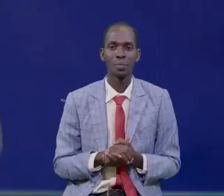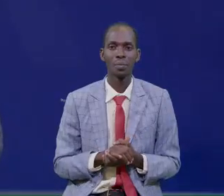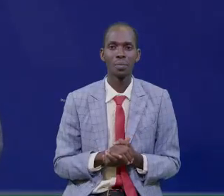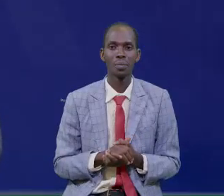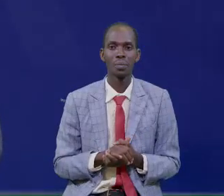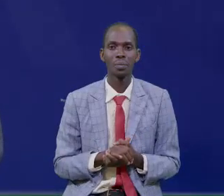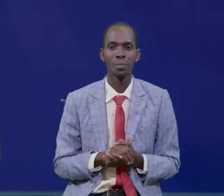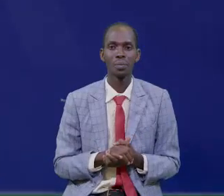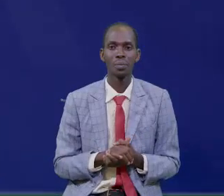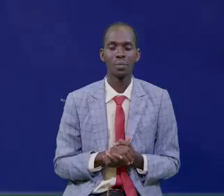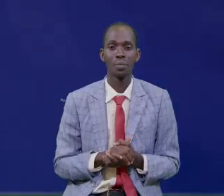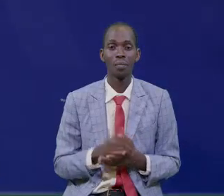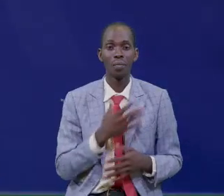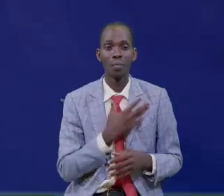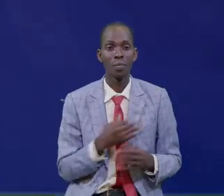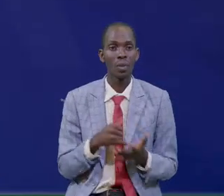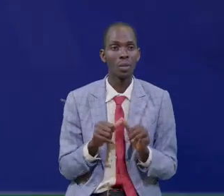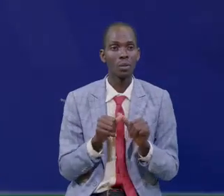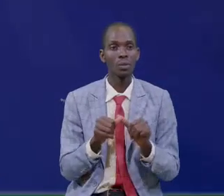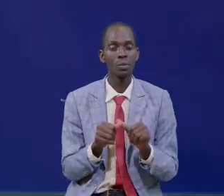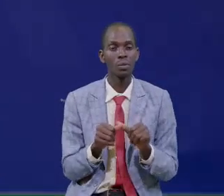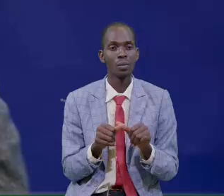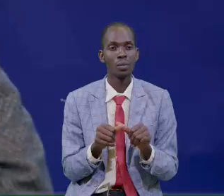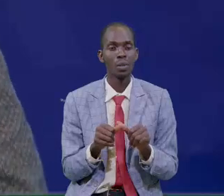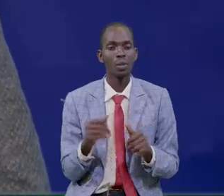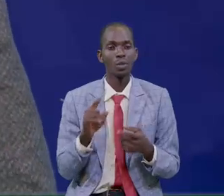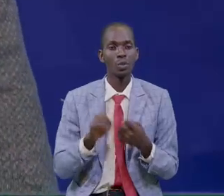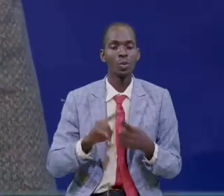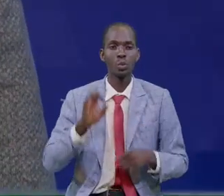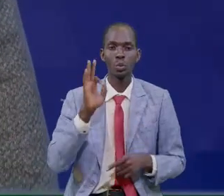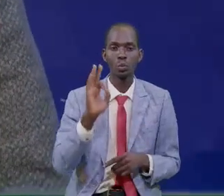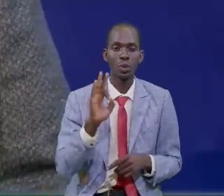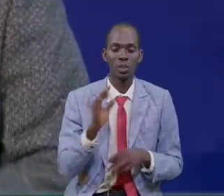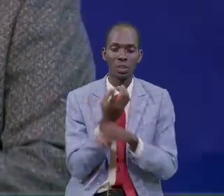And it says, to preach deliverance to the captives.